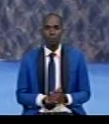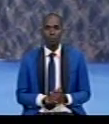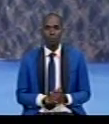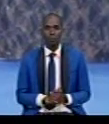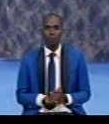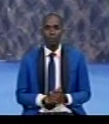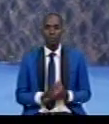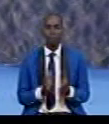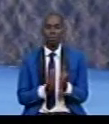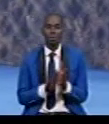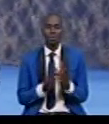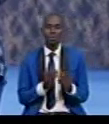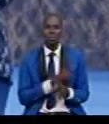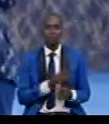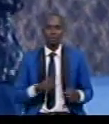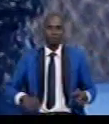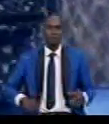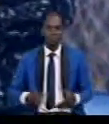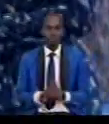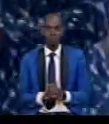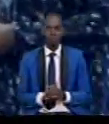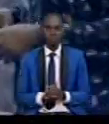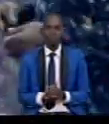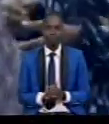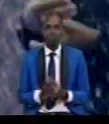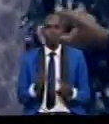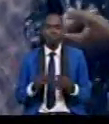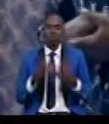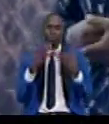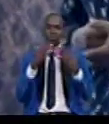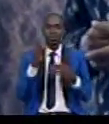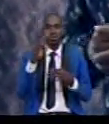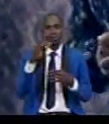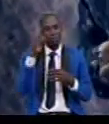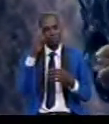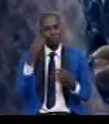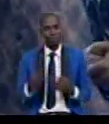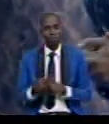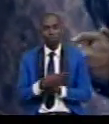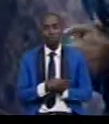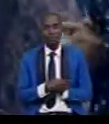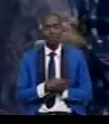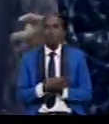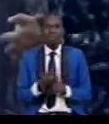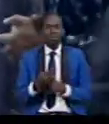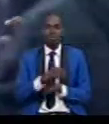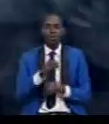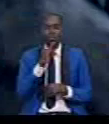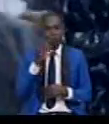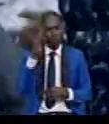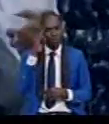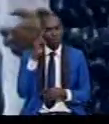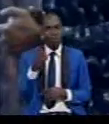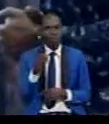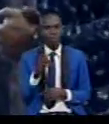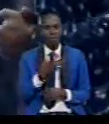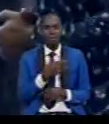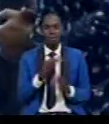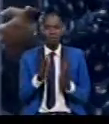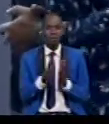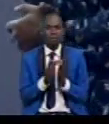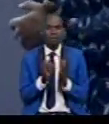Praise the Lord. I want to thank God for today. Today is for me. And I pray this healing will